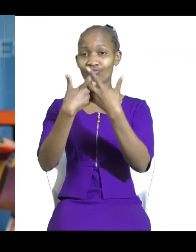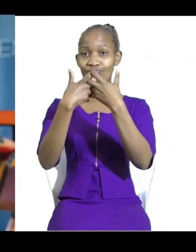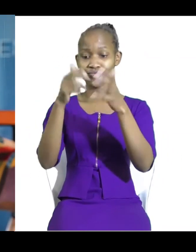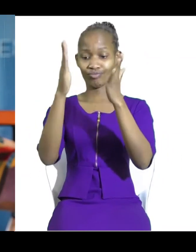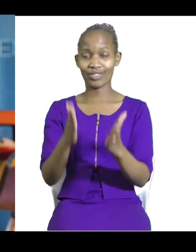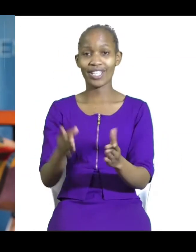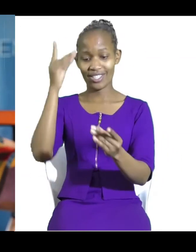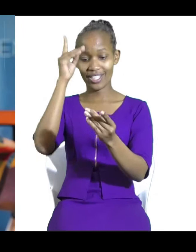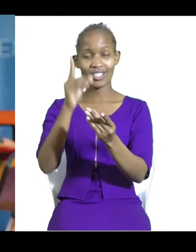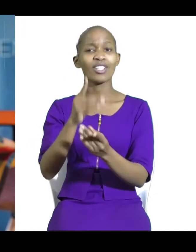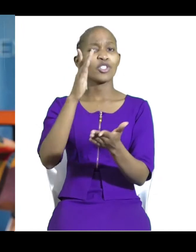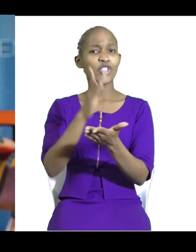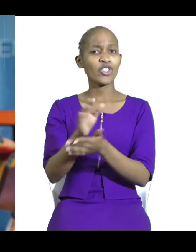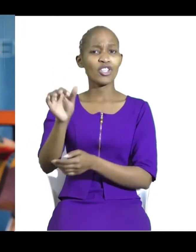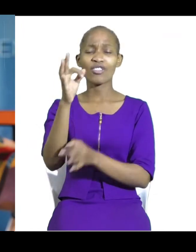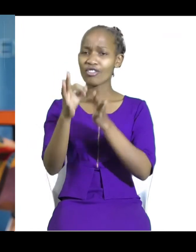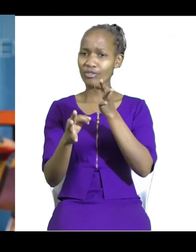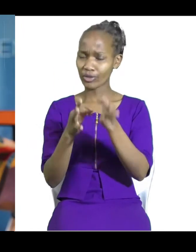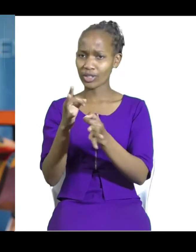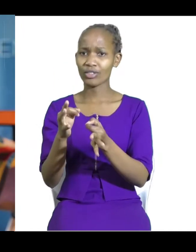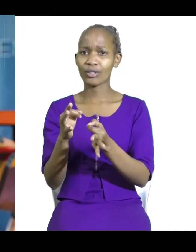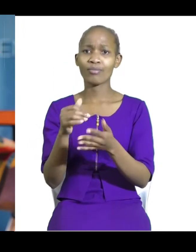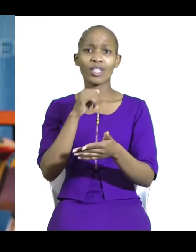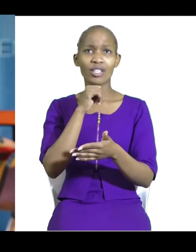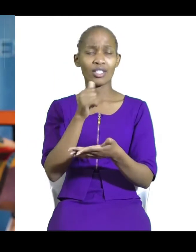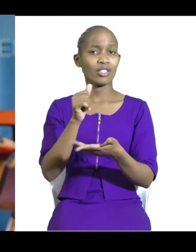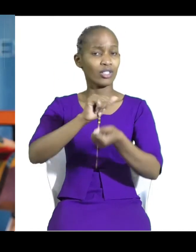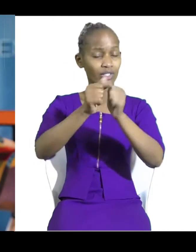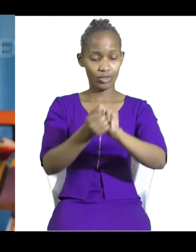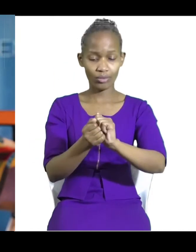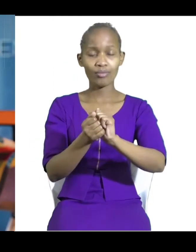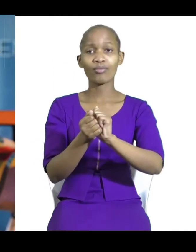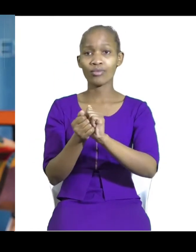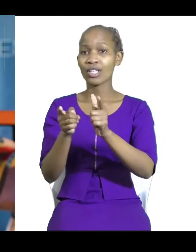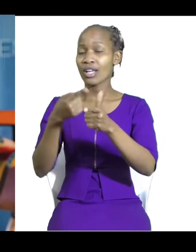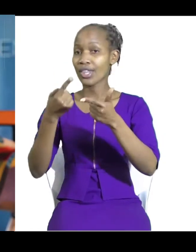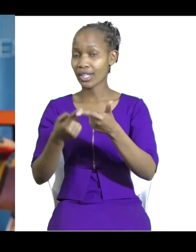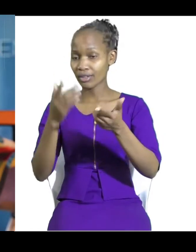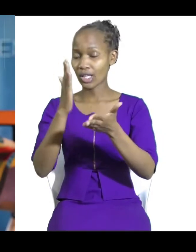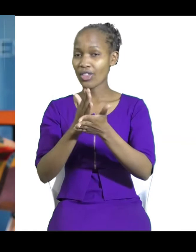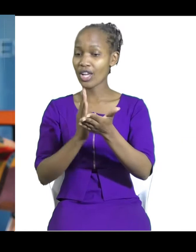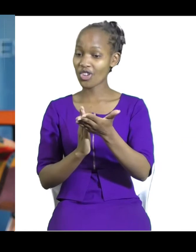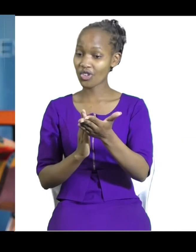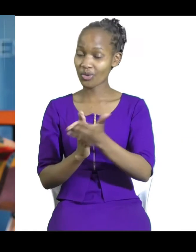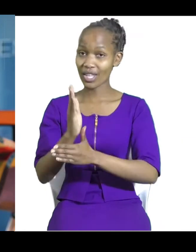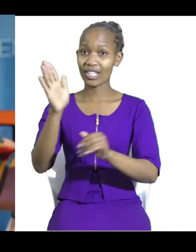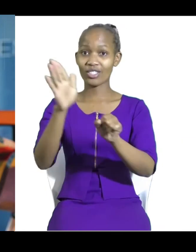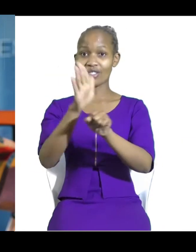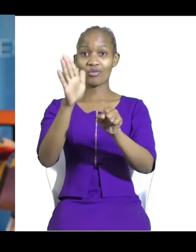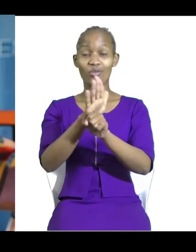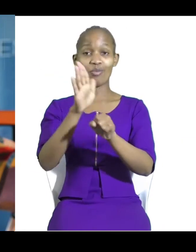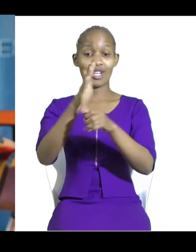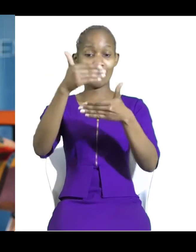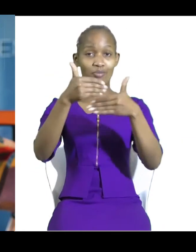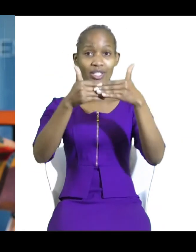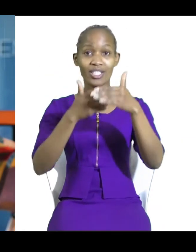that they decided that even if the code is not repealed or is not changed, they have gone ahead and ensured that most